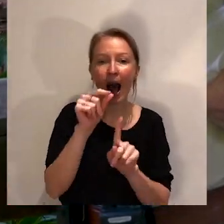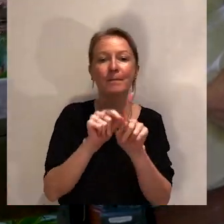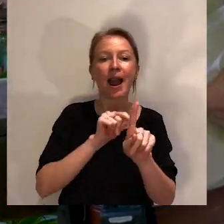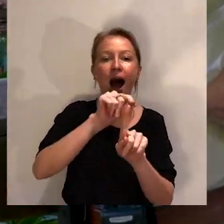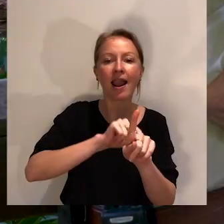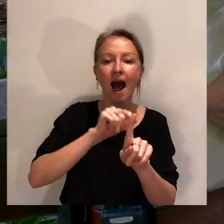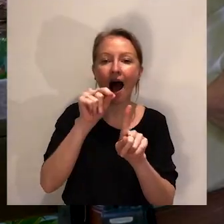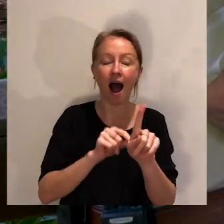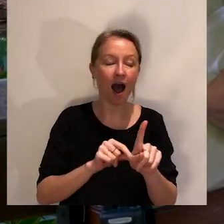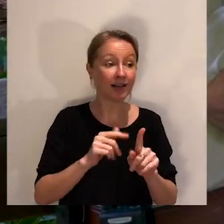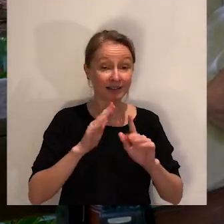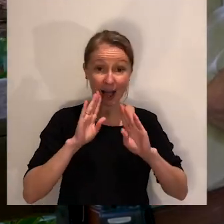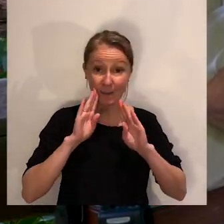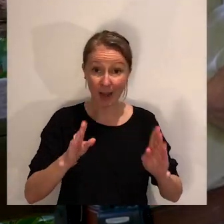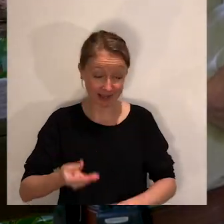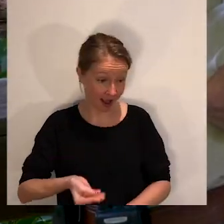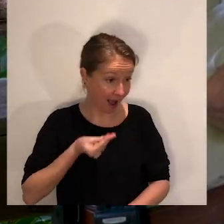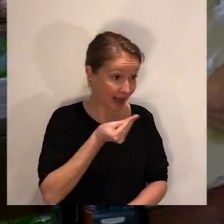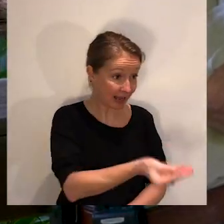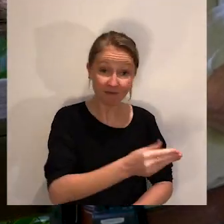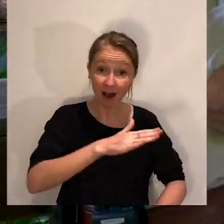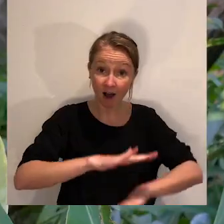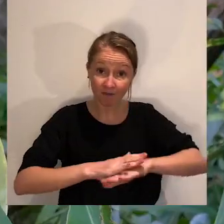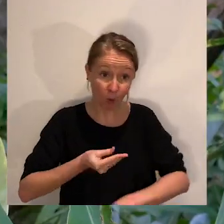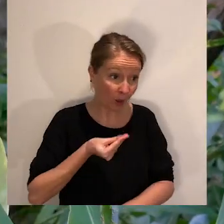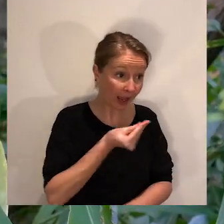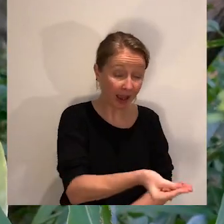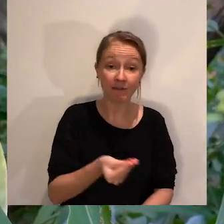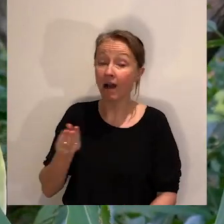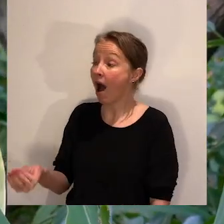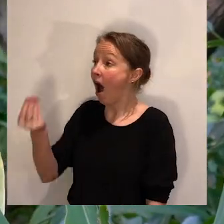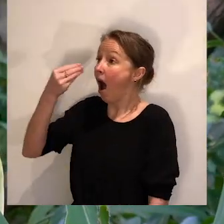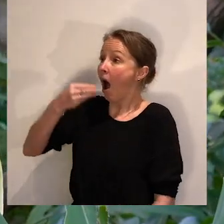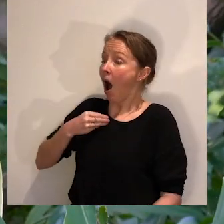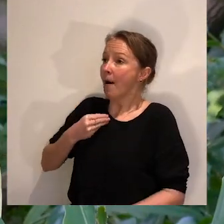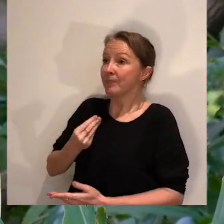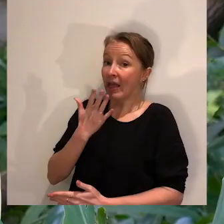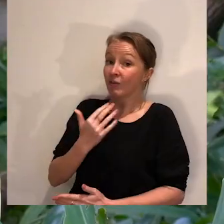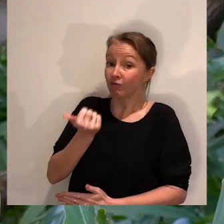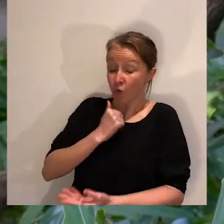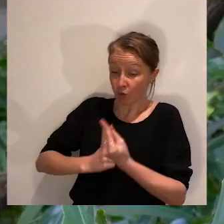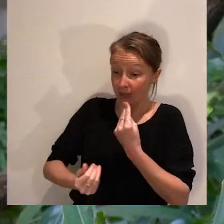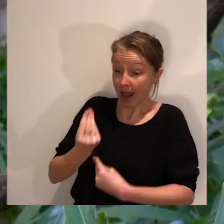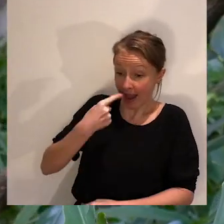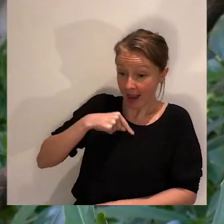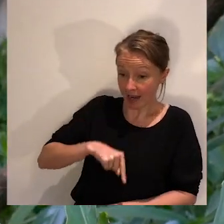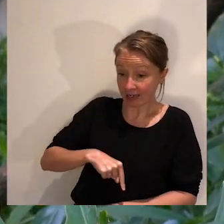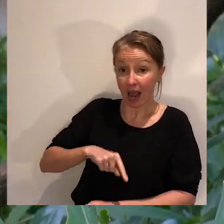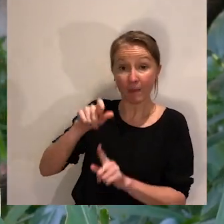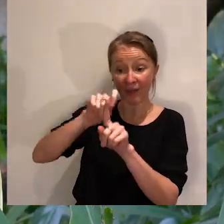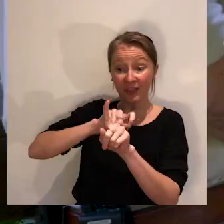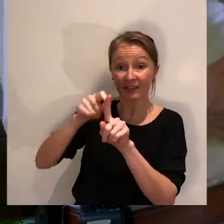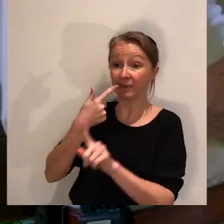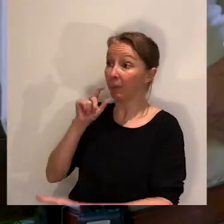cool because he can put a banana in his mouth, and the way he eats it, he manages to eat the fruit of the banana but spit the skin